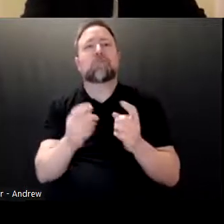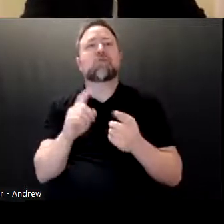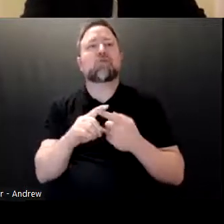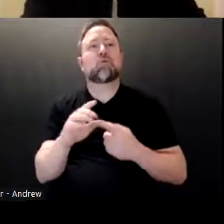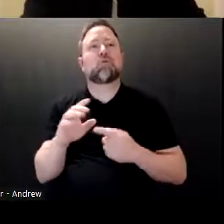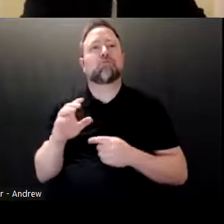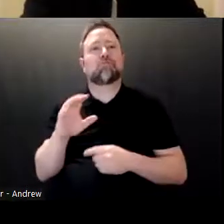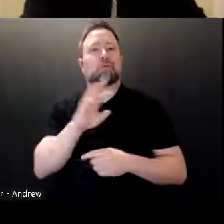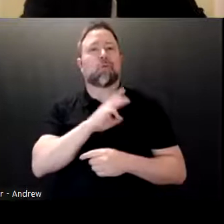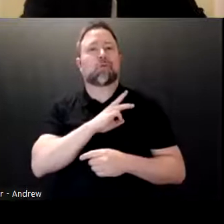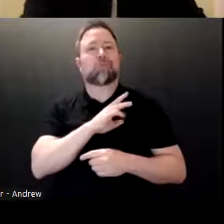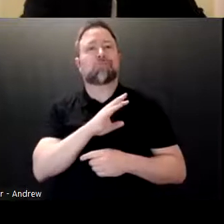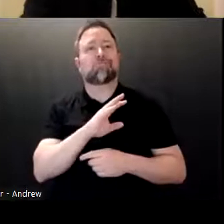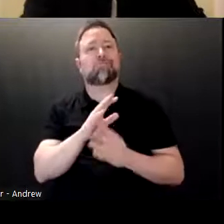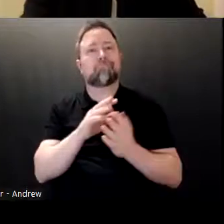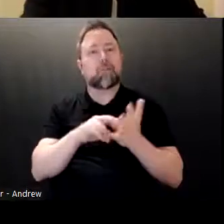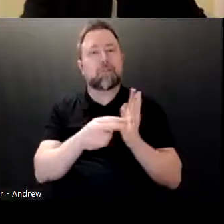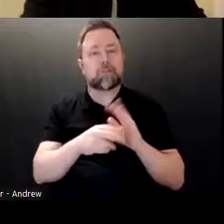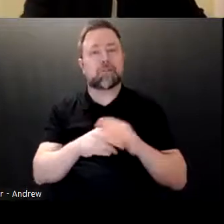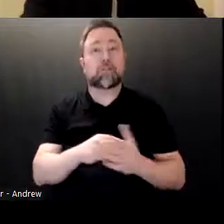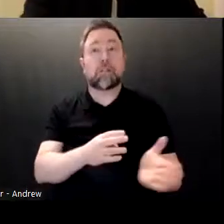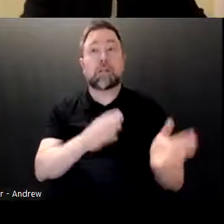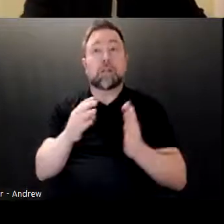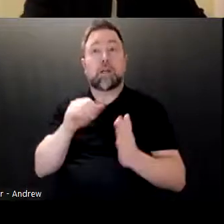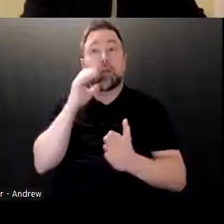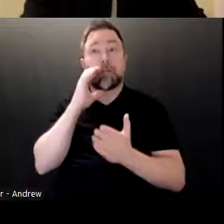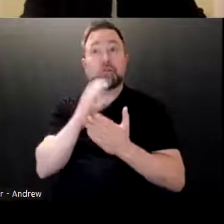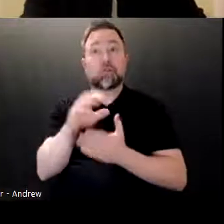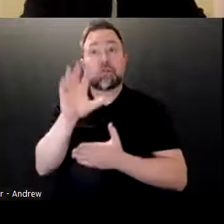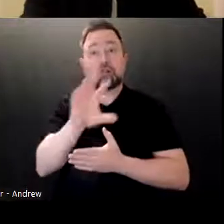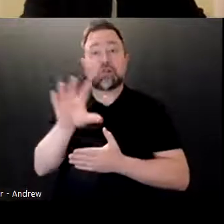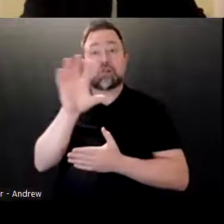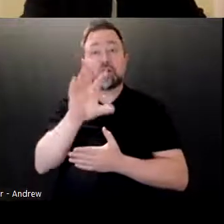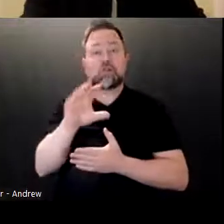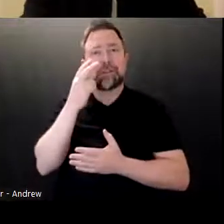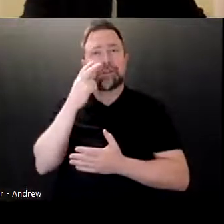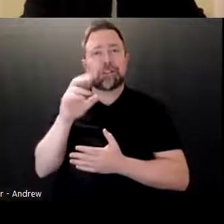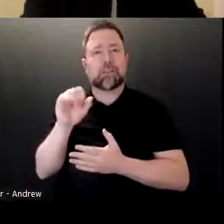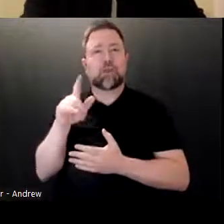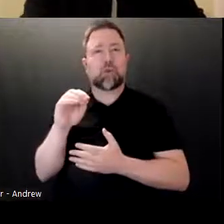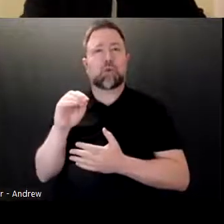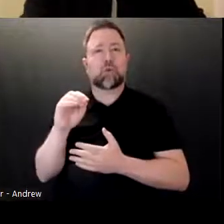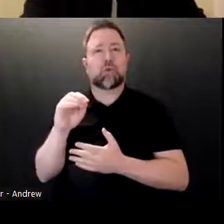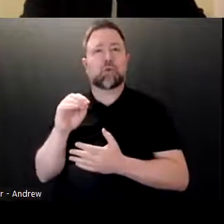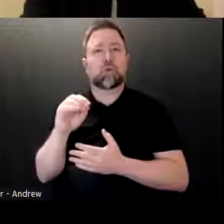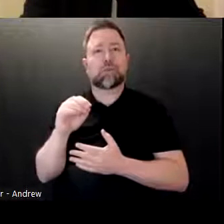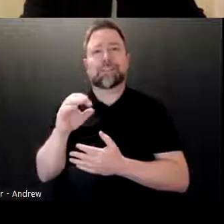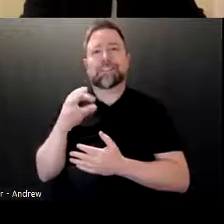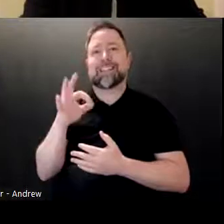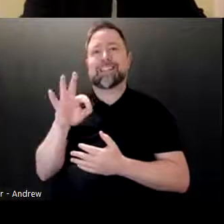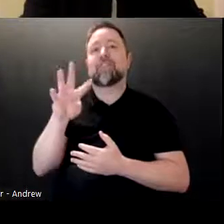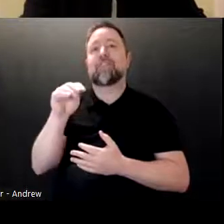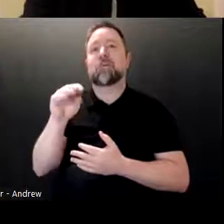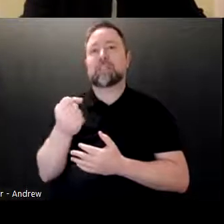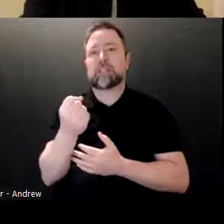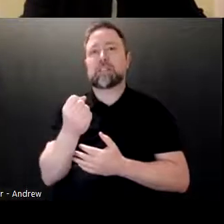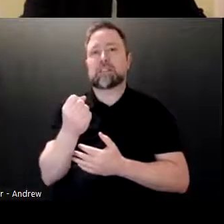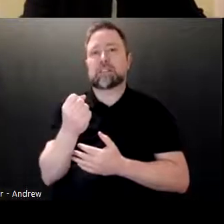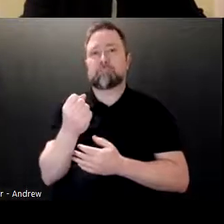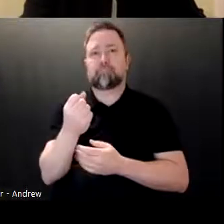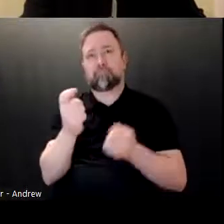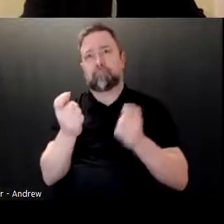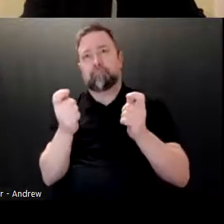the stone building. It's built of locally sourced sandstone. 1926 was the year he completed it.